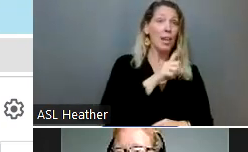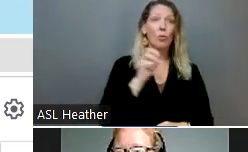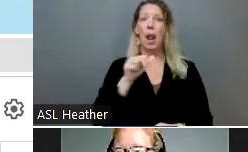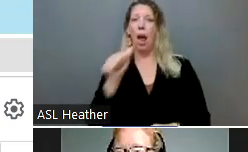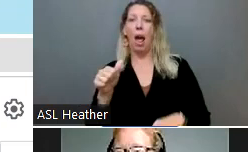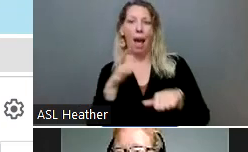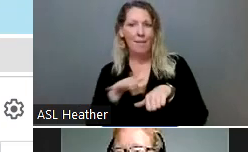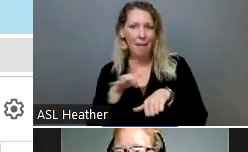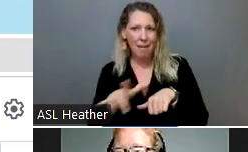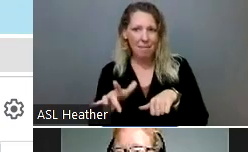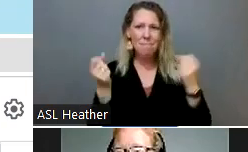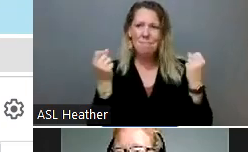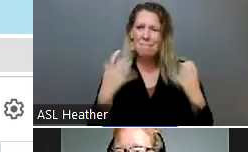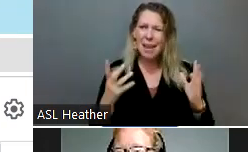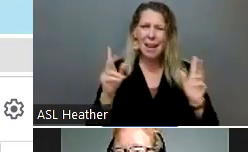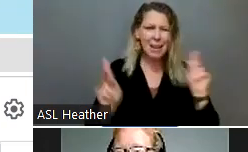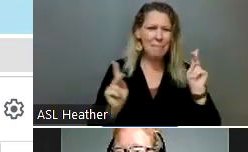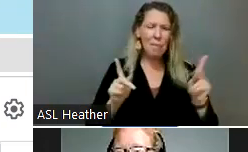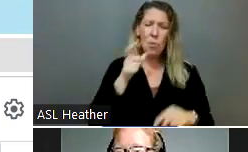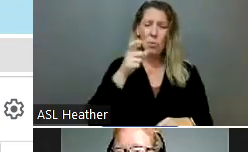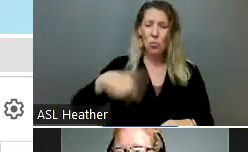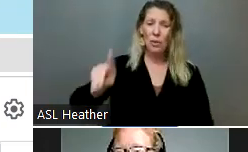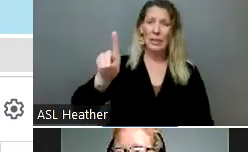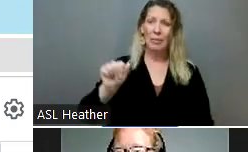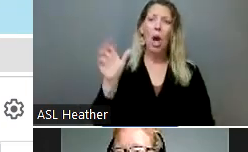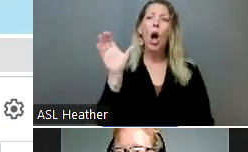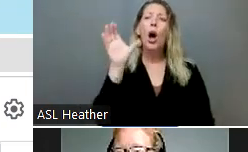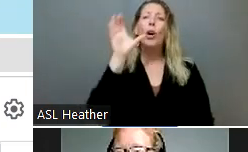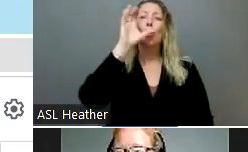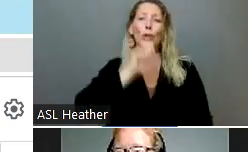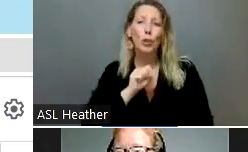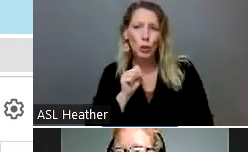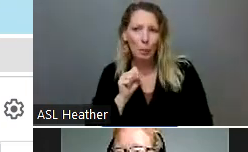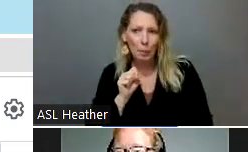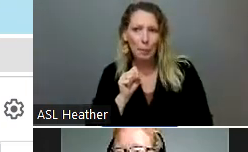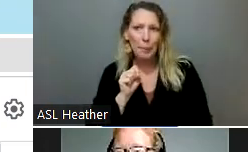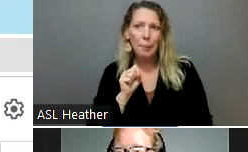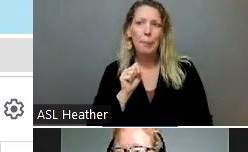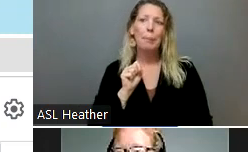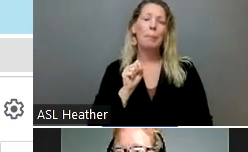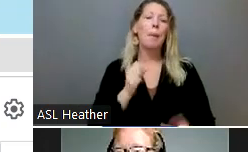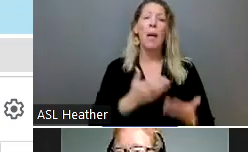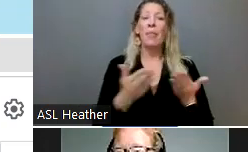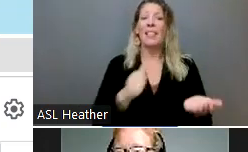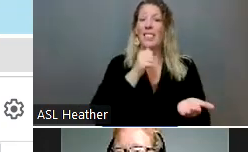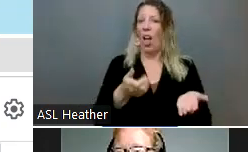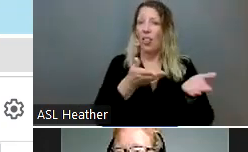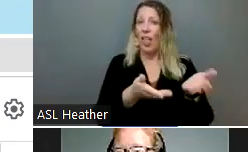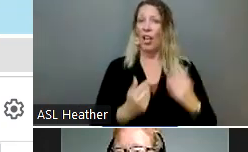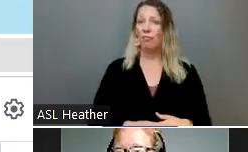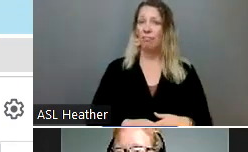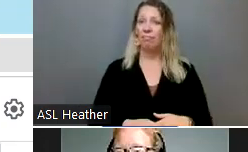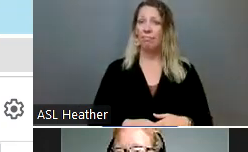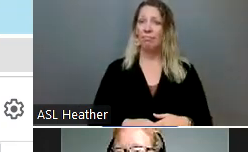lot of folks with disabilities kind of assume that things are just not there. And so